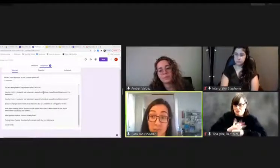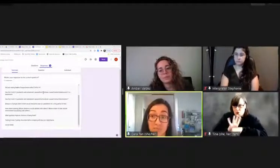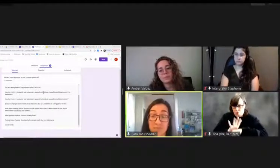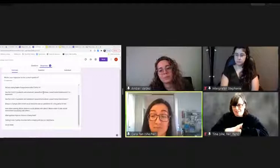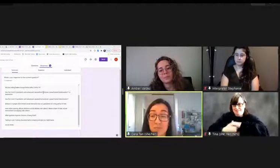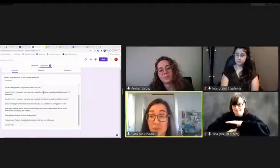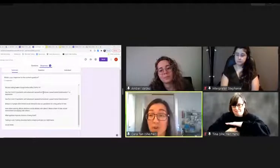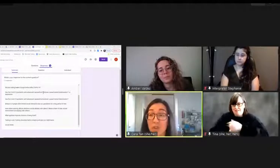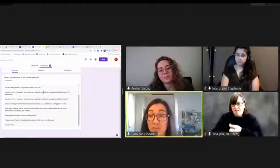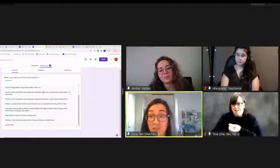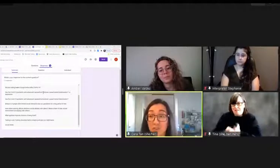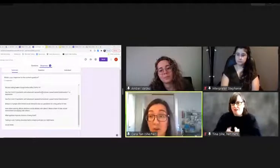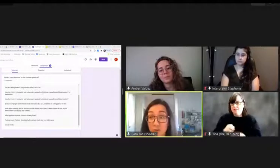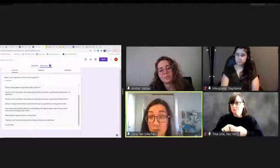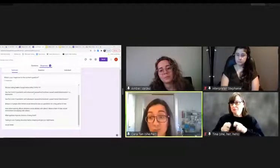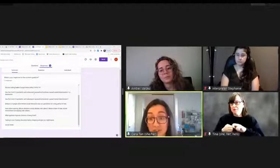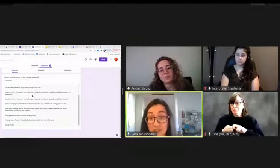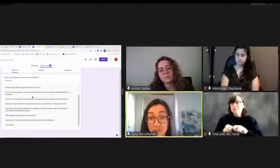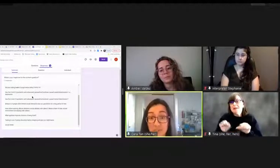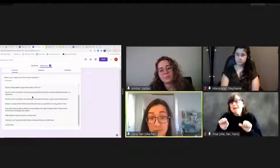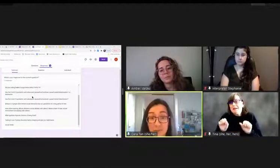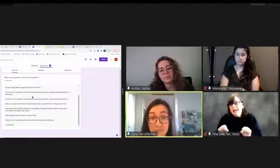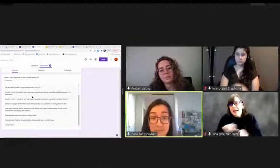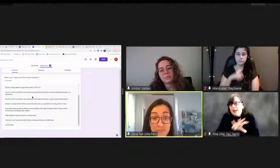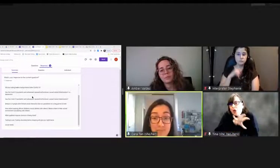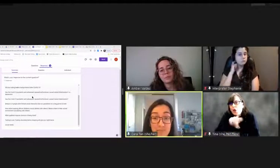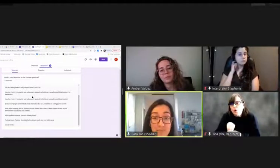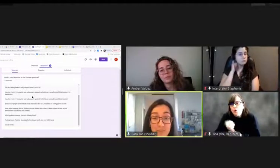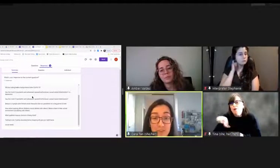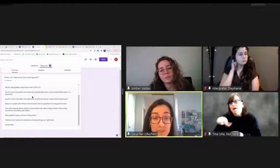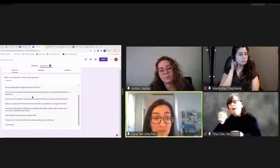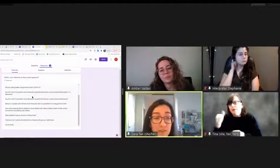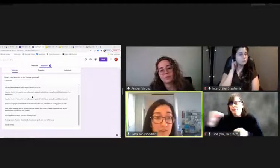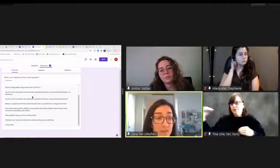up, but we could still try to observe it, right?